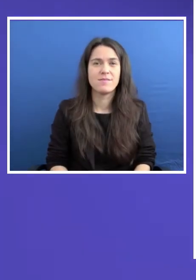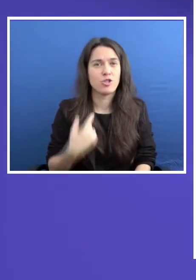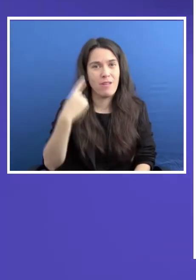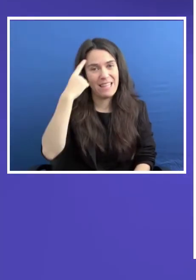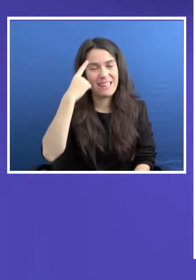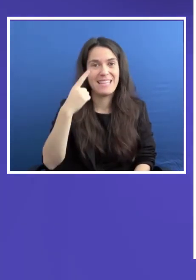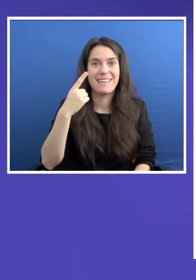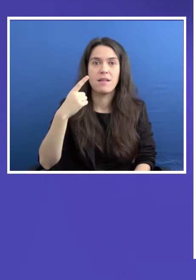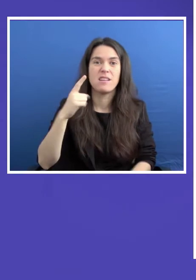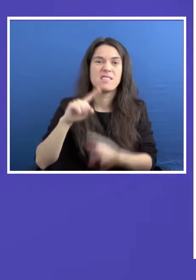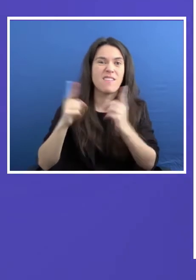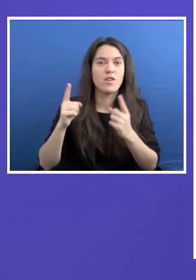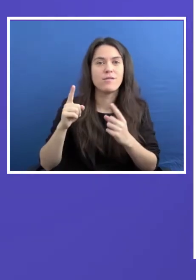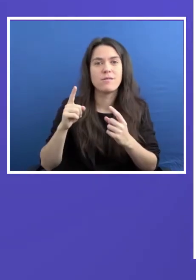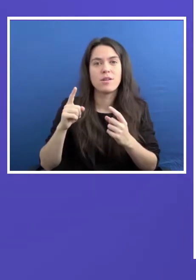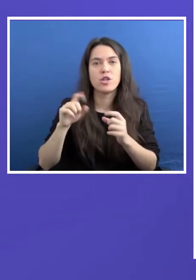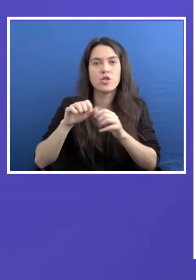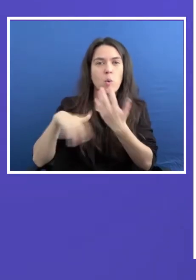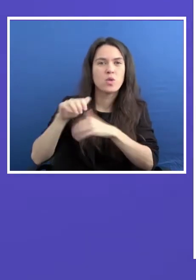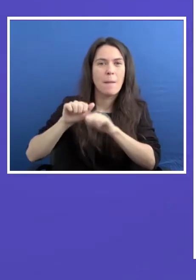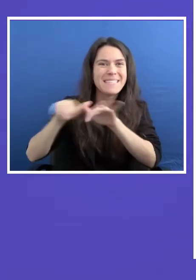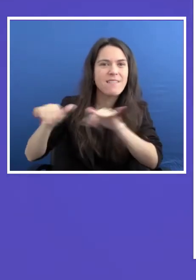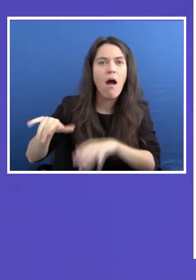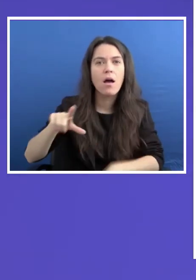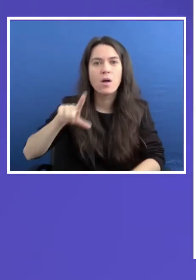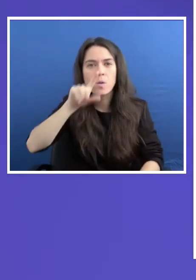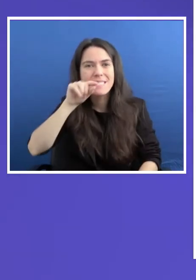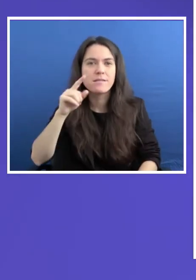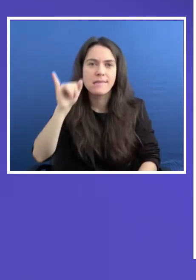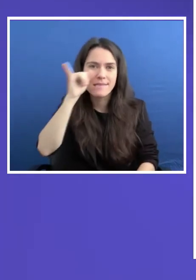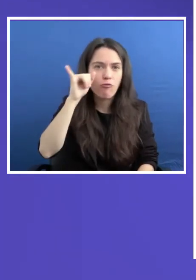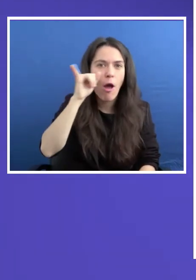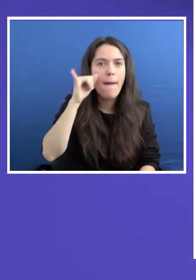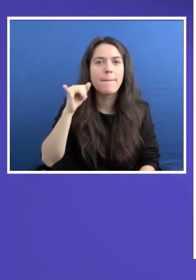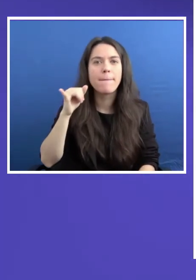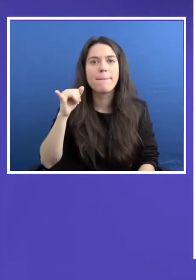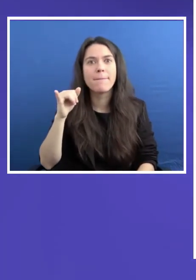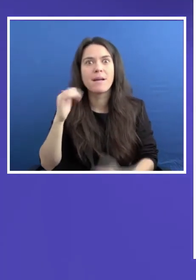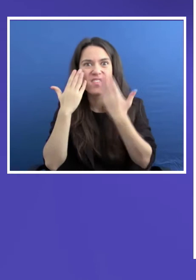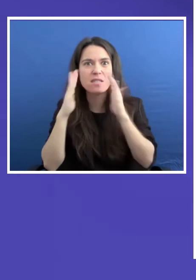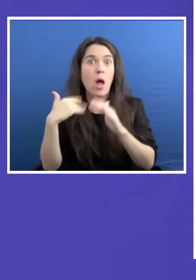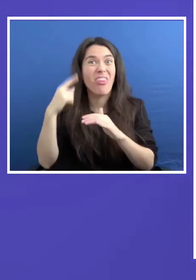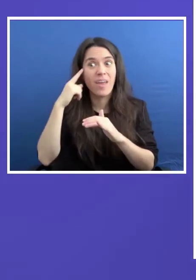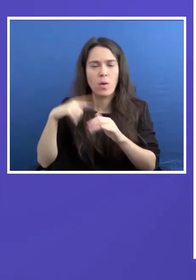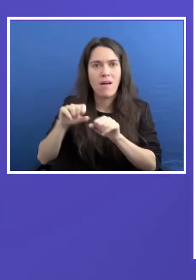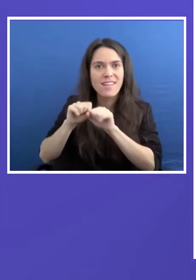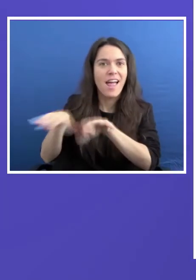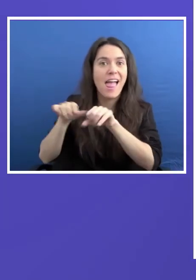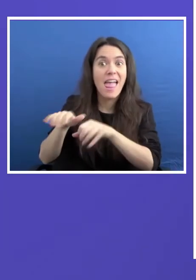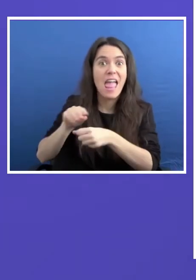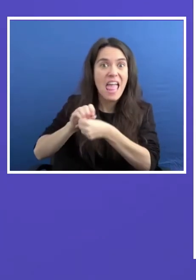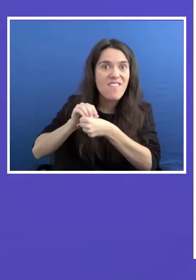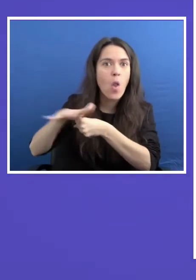a presenter at the same time, this is very important. She must be fully aware and conscious in order to present a